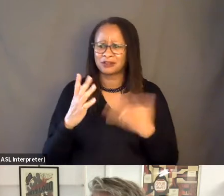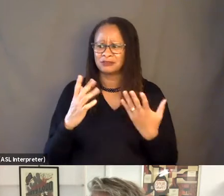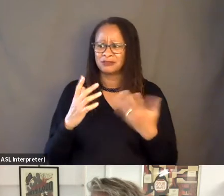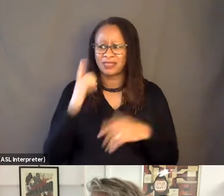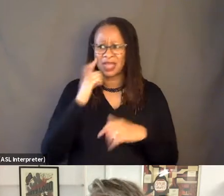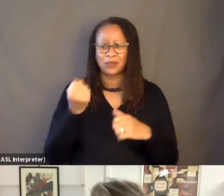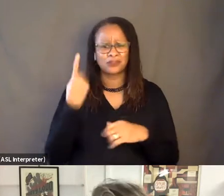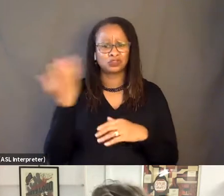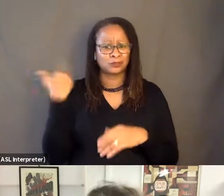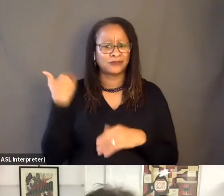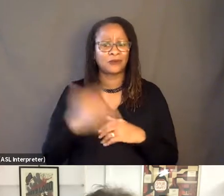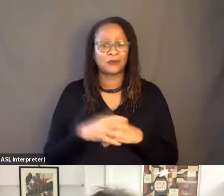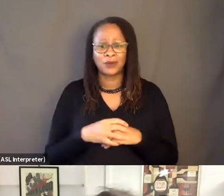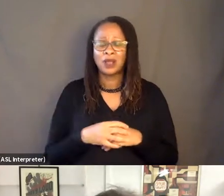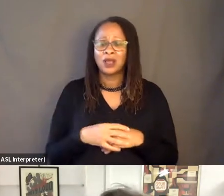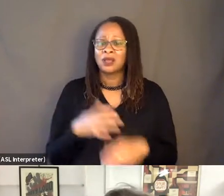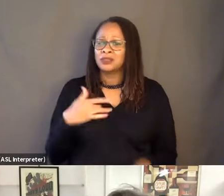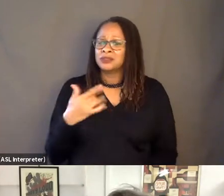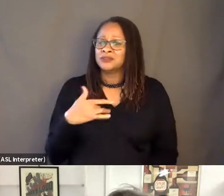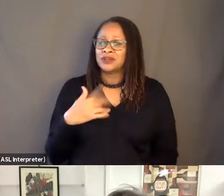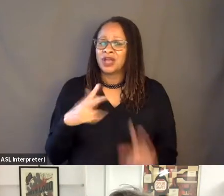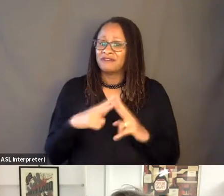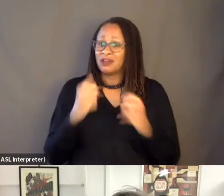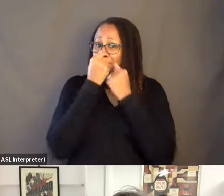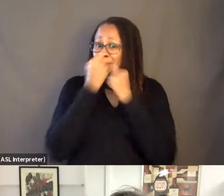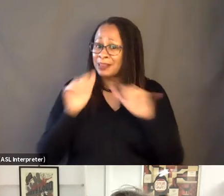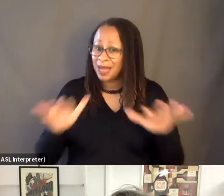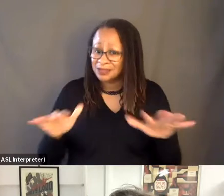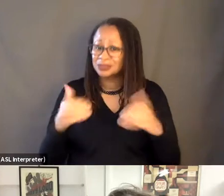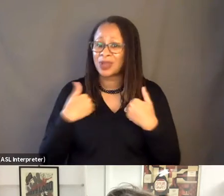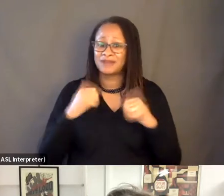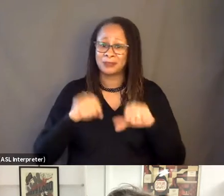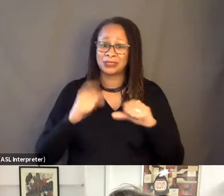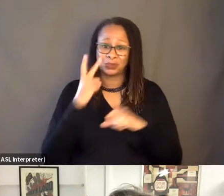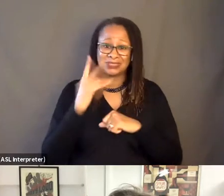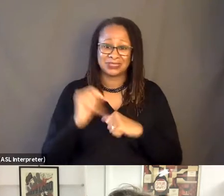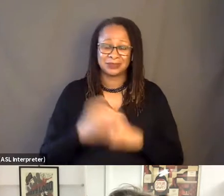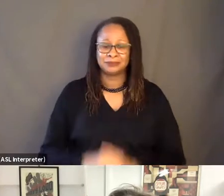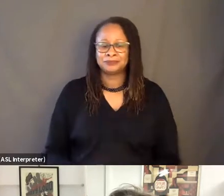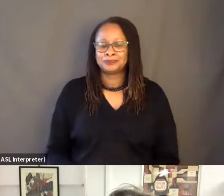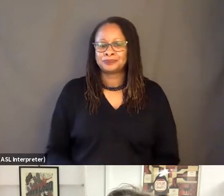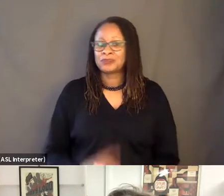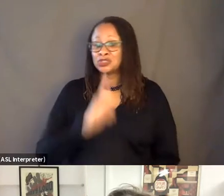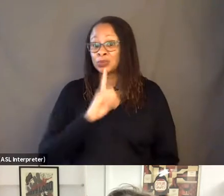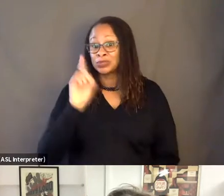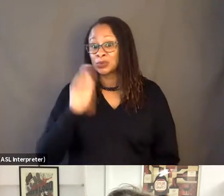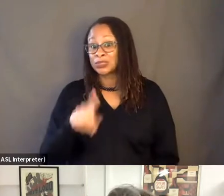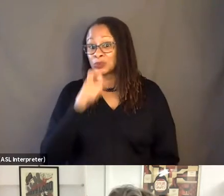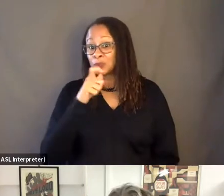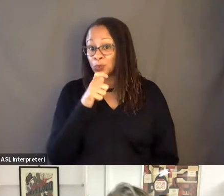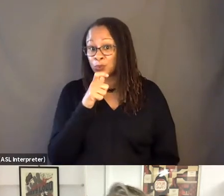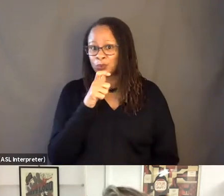before. And I feel very blessed to have been able to see it. So it really is the question of who tells the